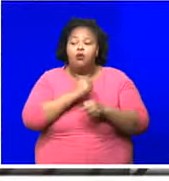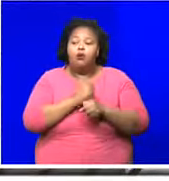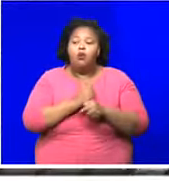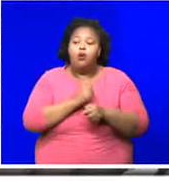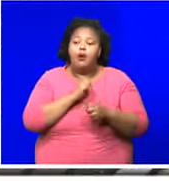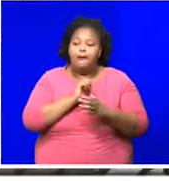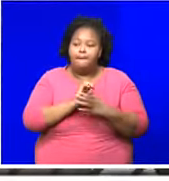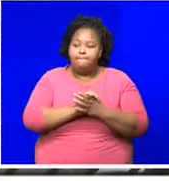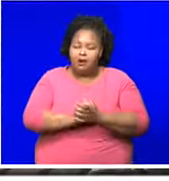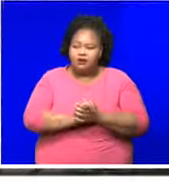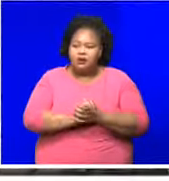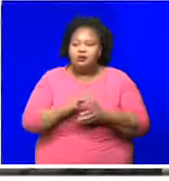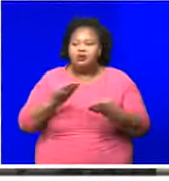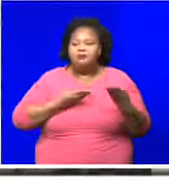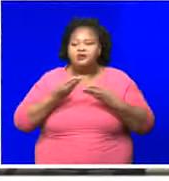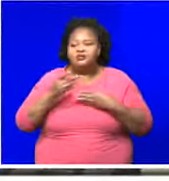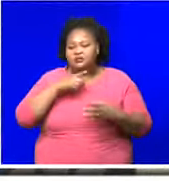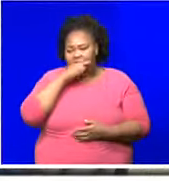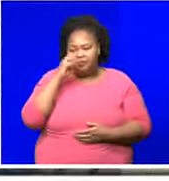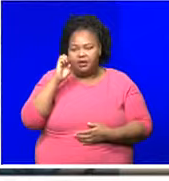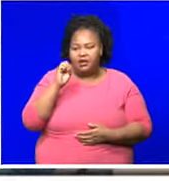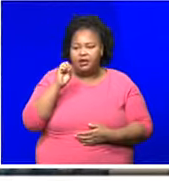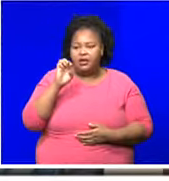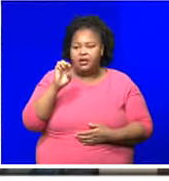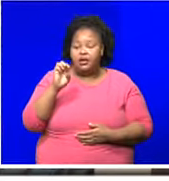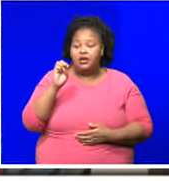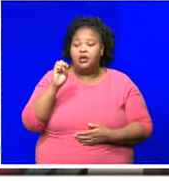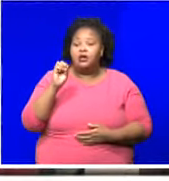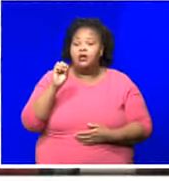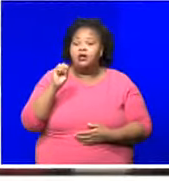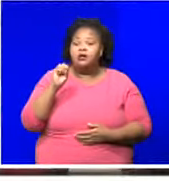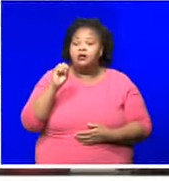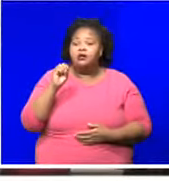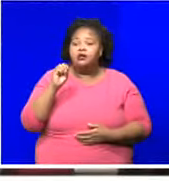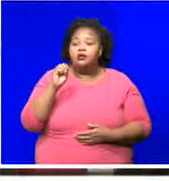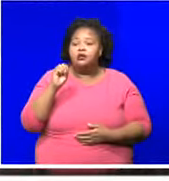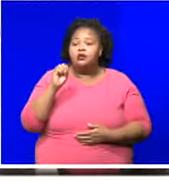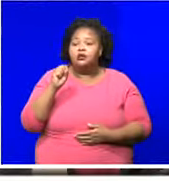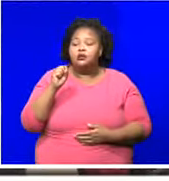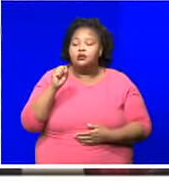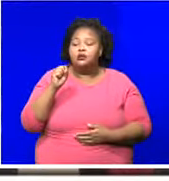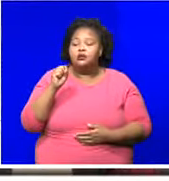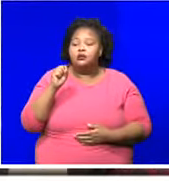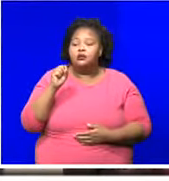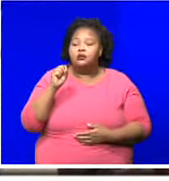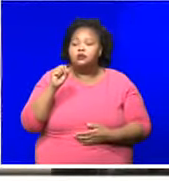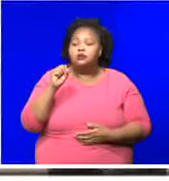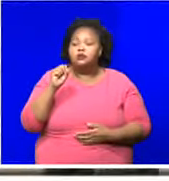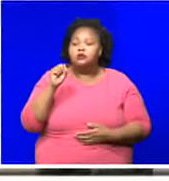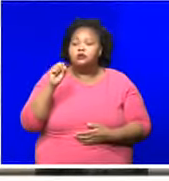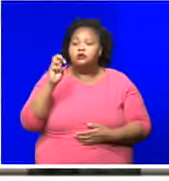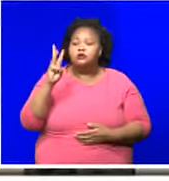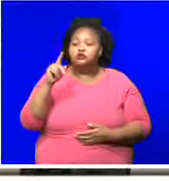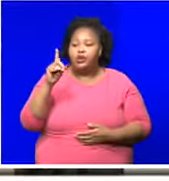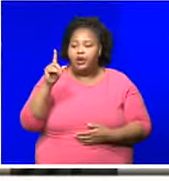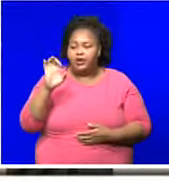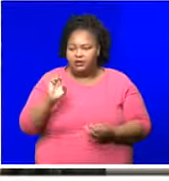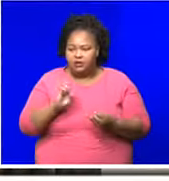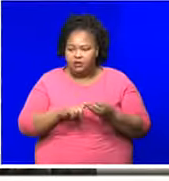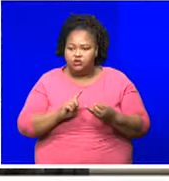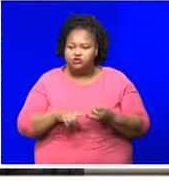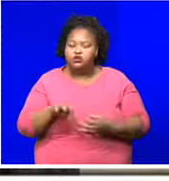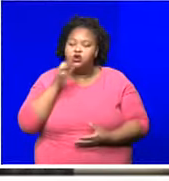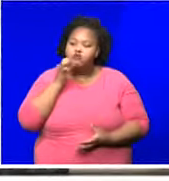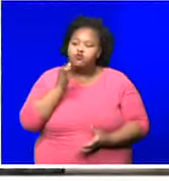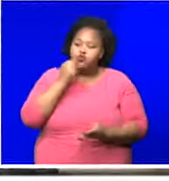Revolving Fund. Vilani says this will assist farmers and the youth with seed capitals. For Eswatini TV News, Fortune Langa